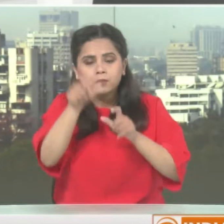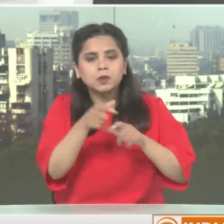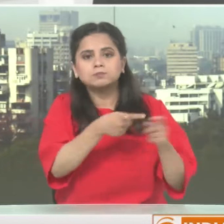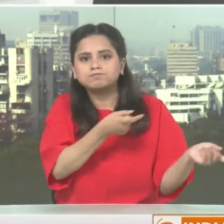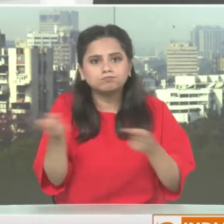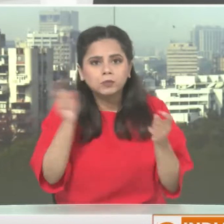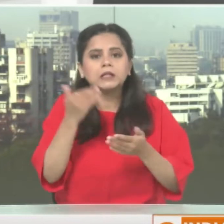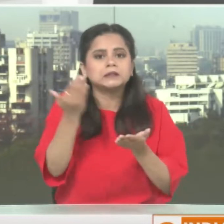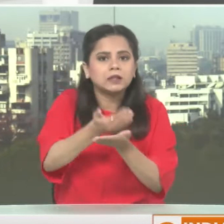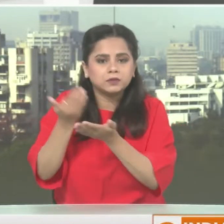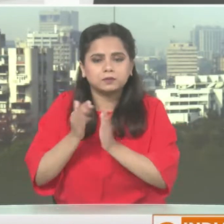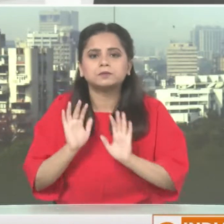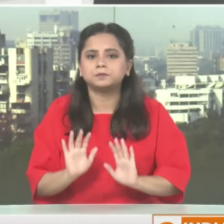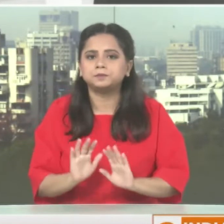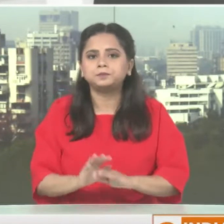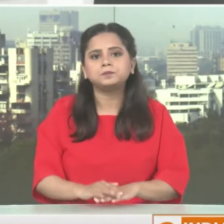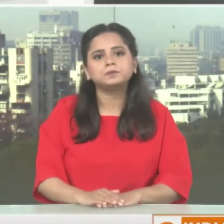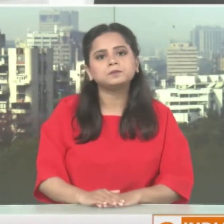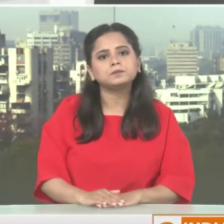work.